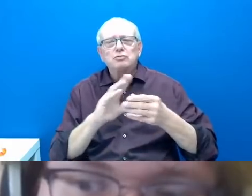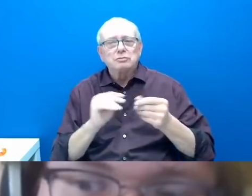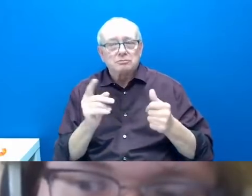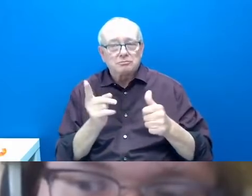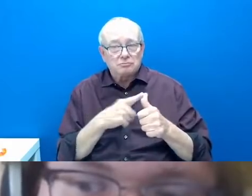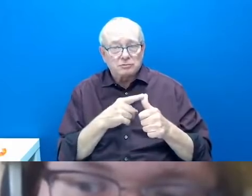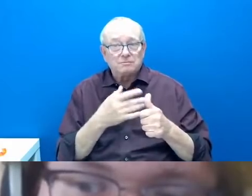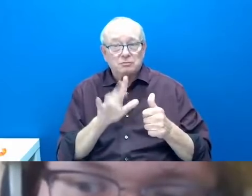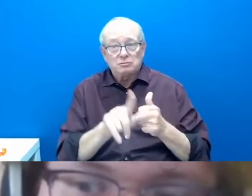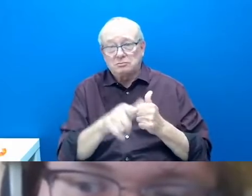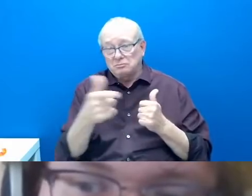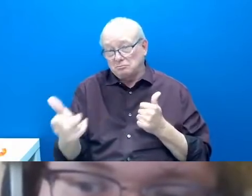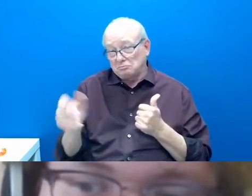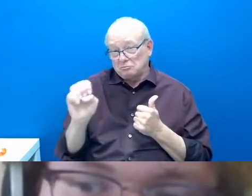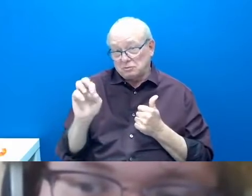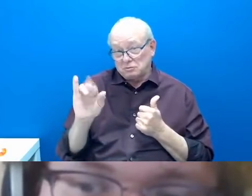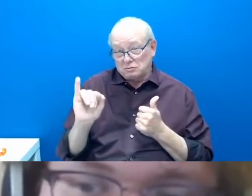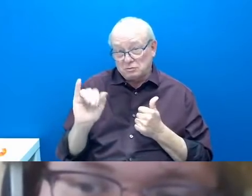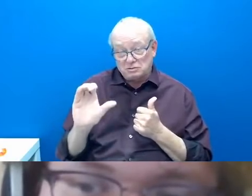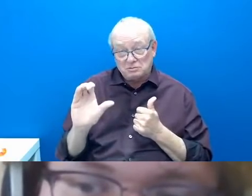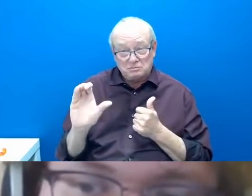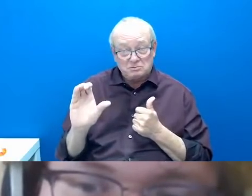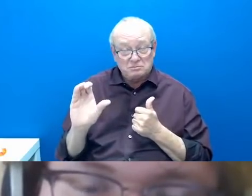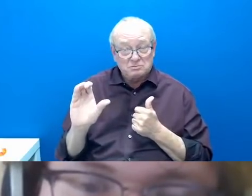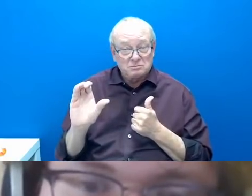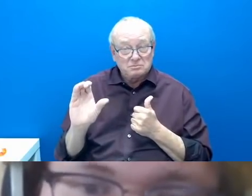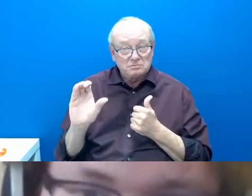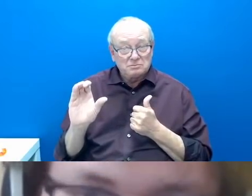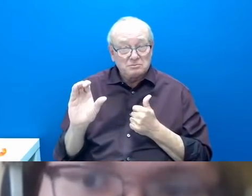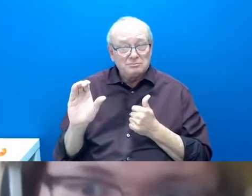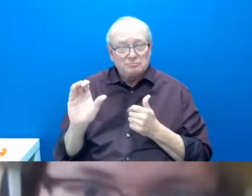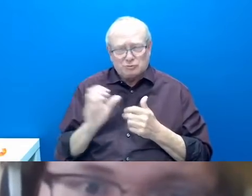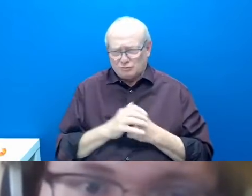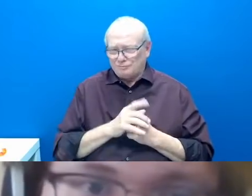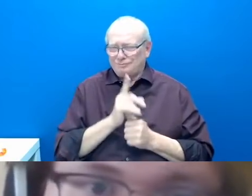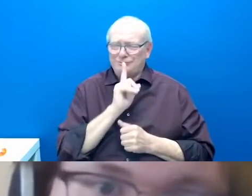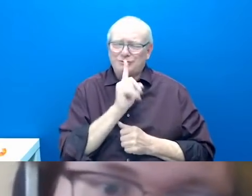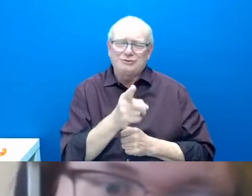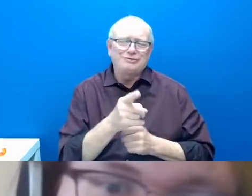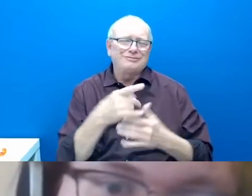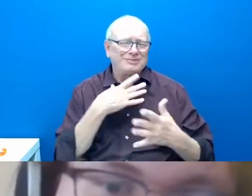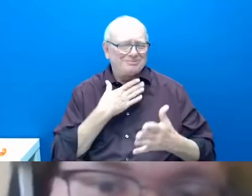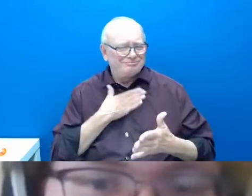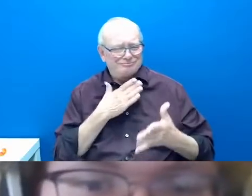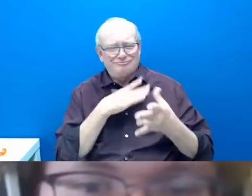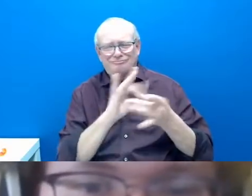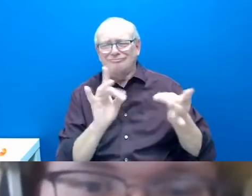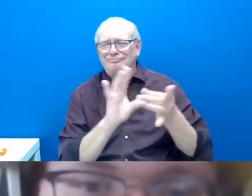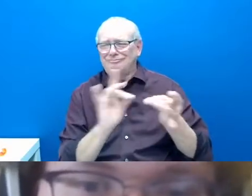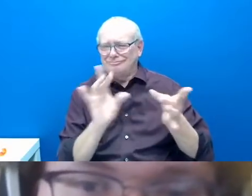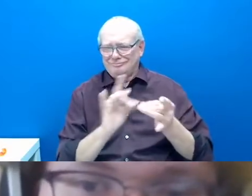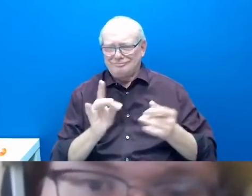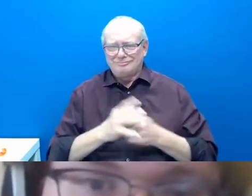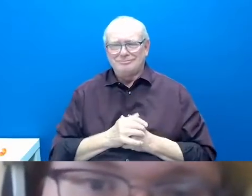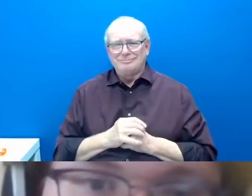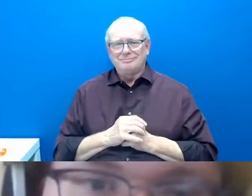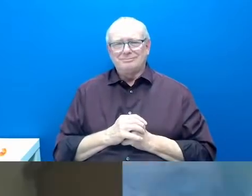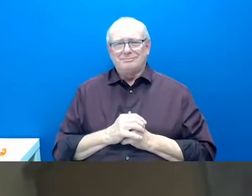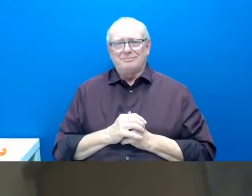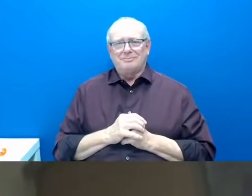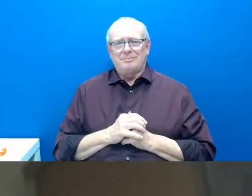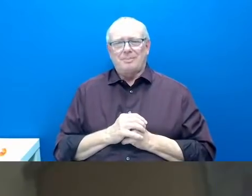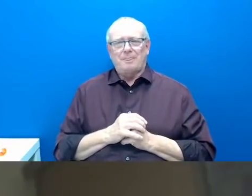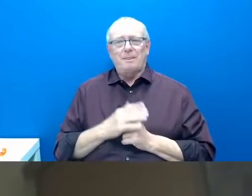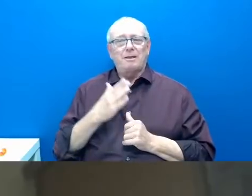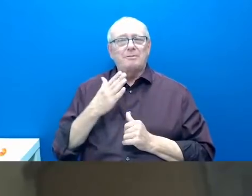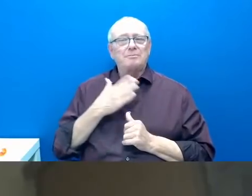then we'll move into Eric's story. For sure. Happy to share a little bit about it. So my